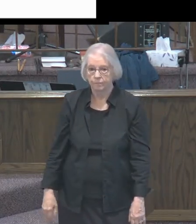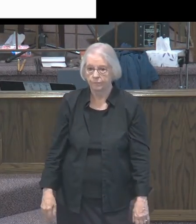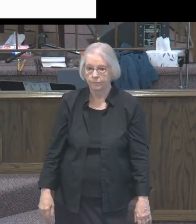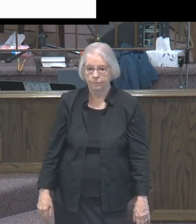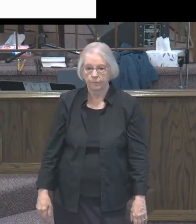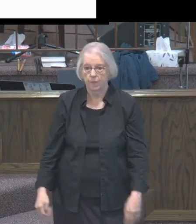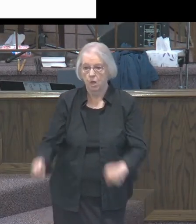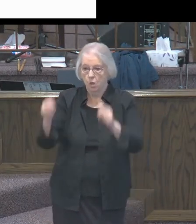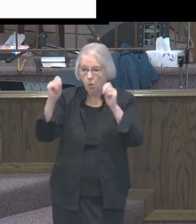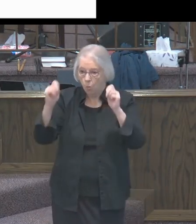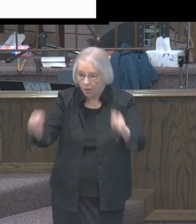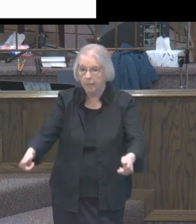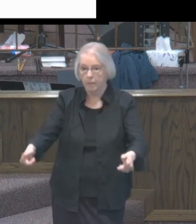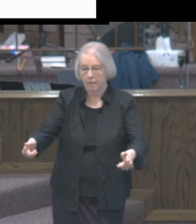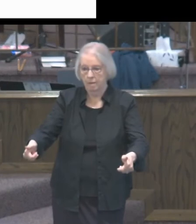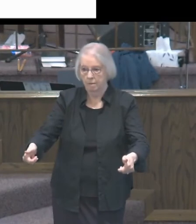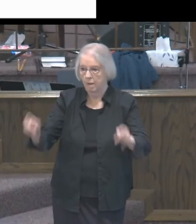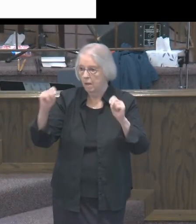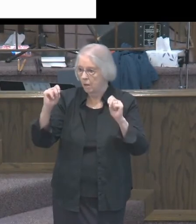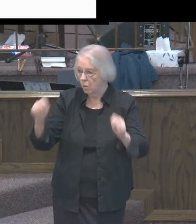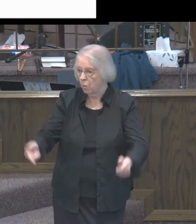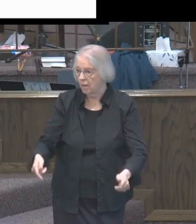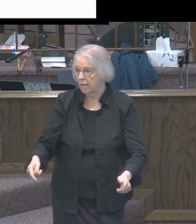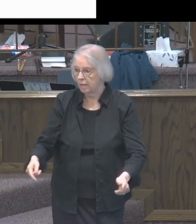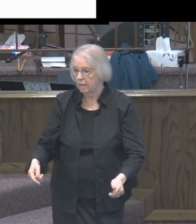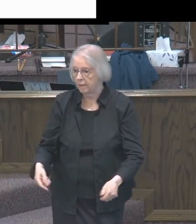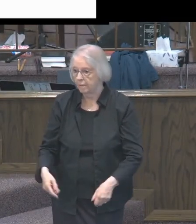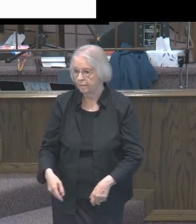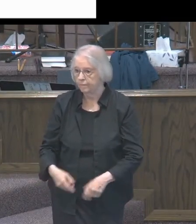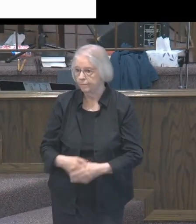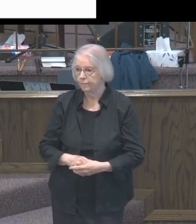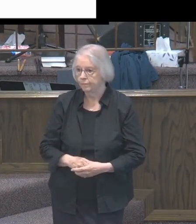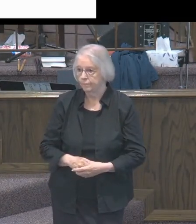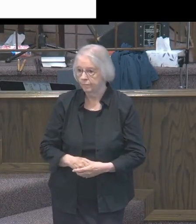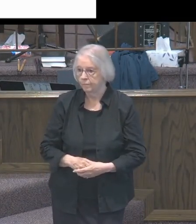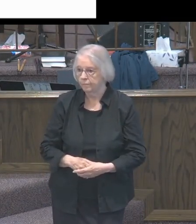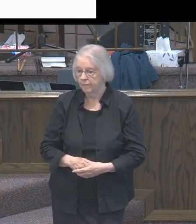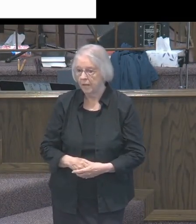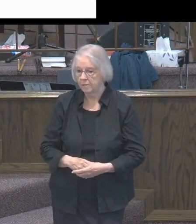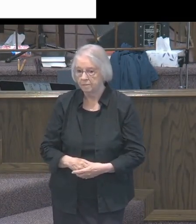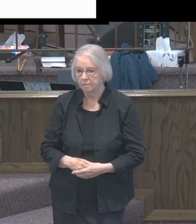adversary quickly while you are still on the way with him.